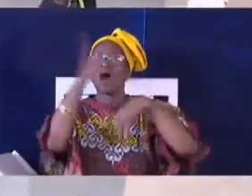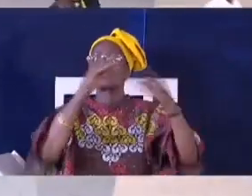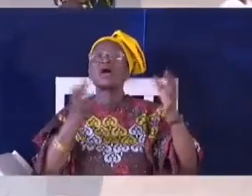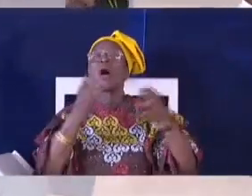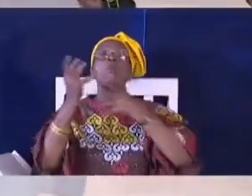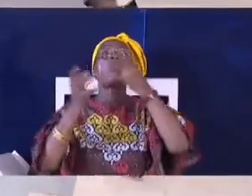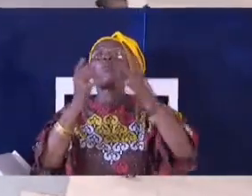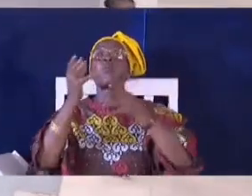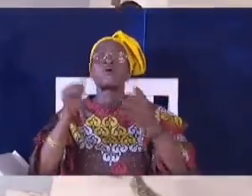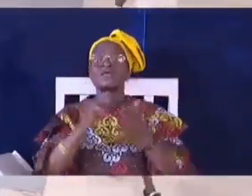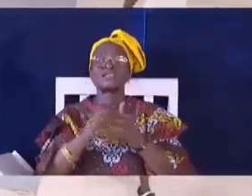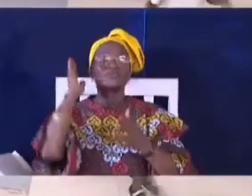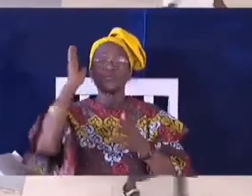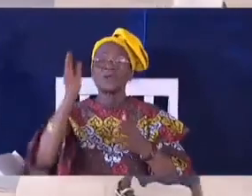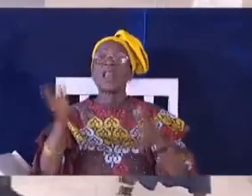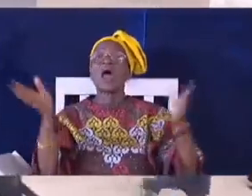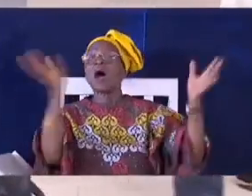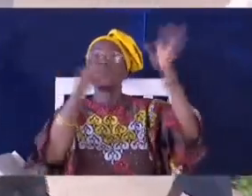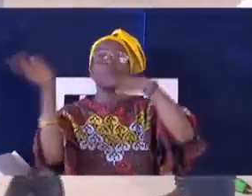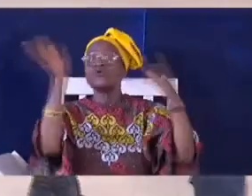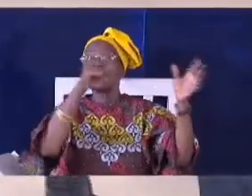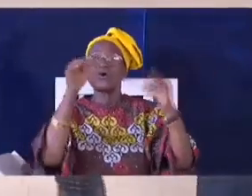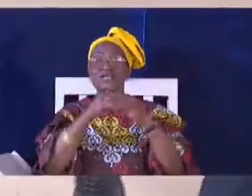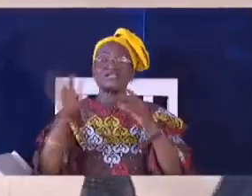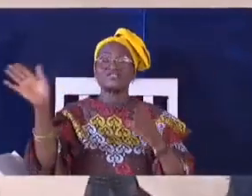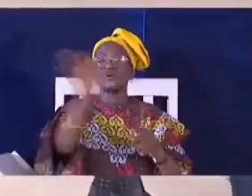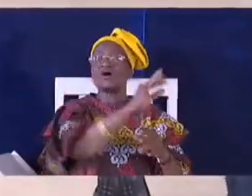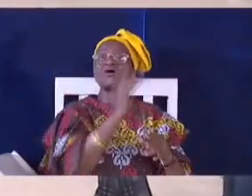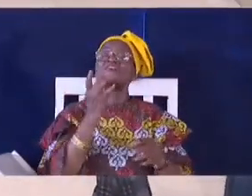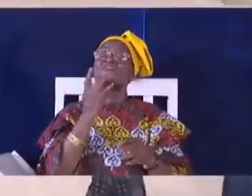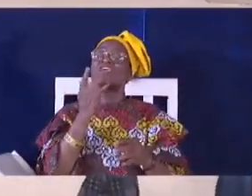favor. 4.